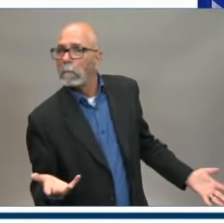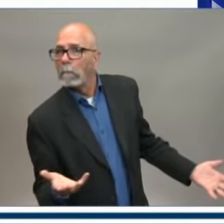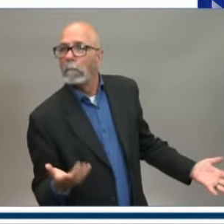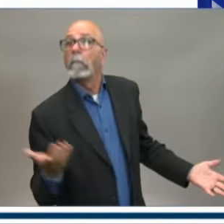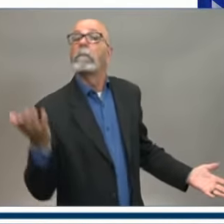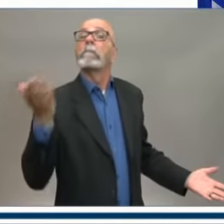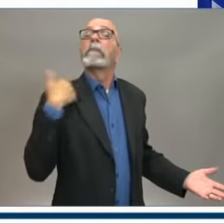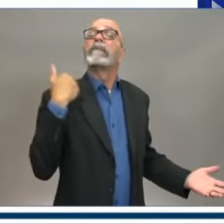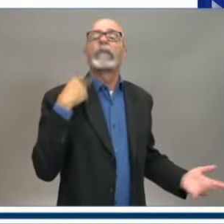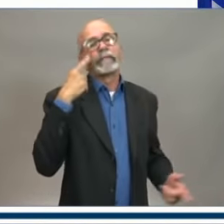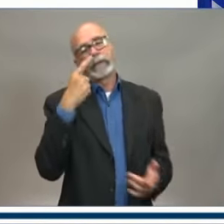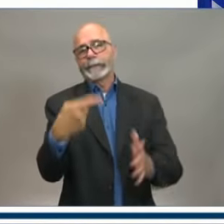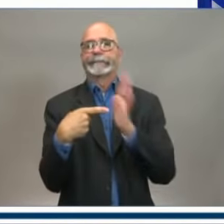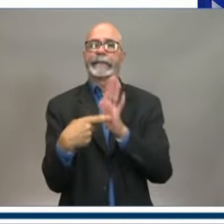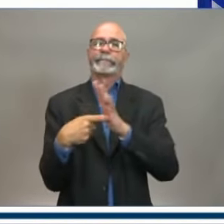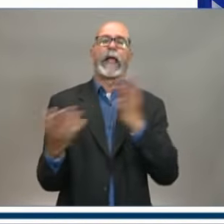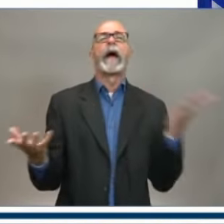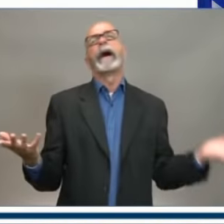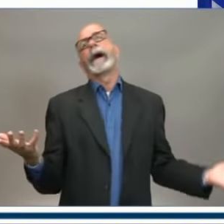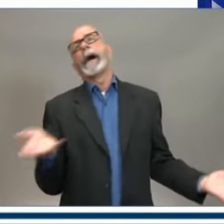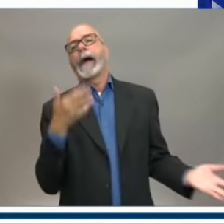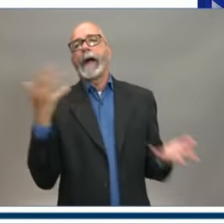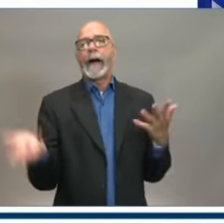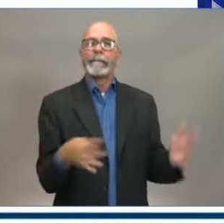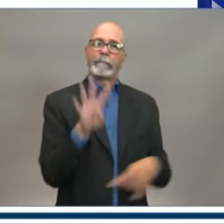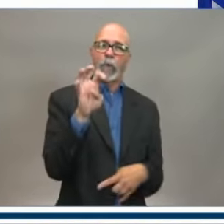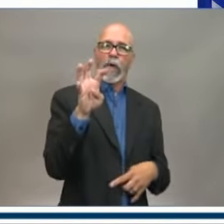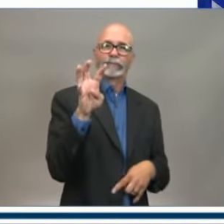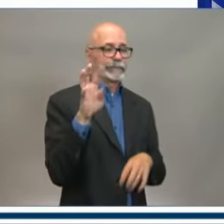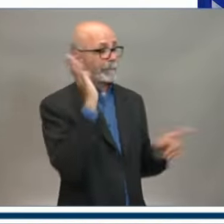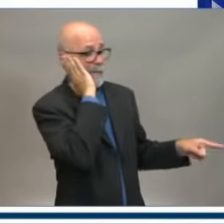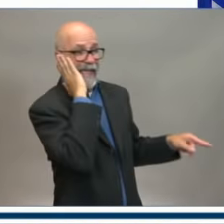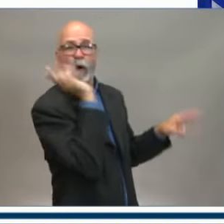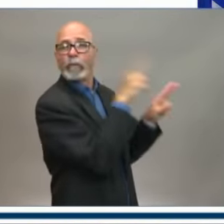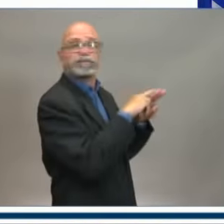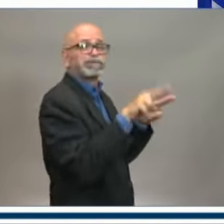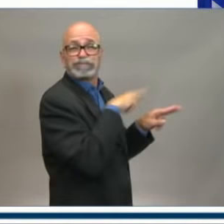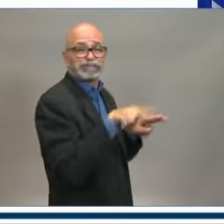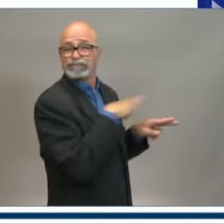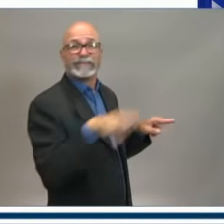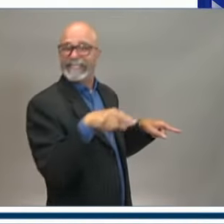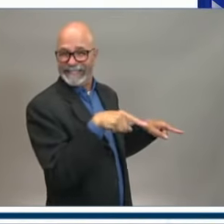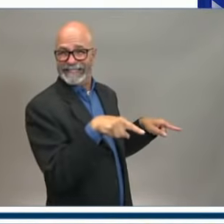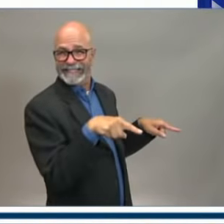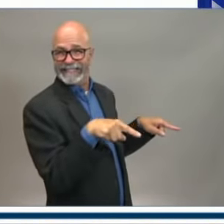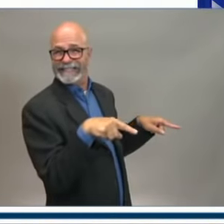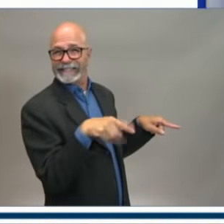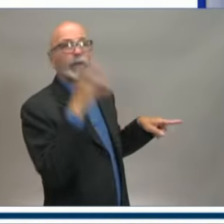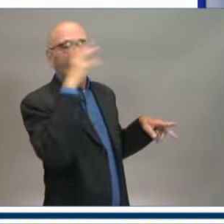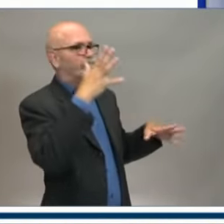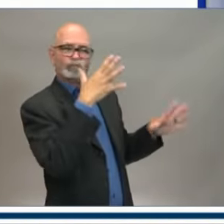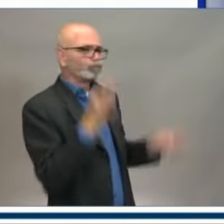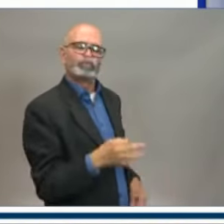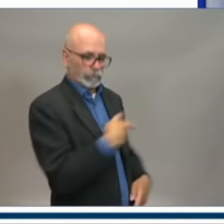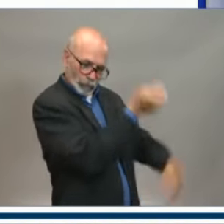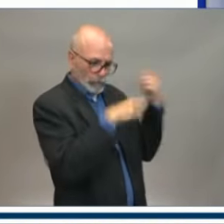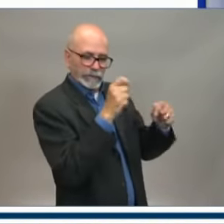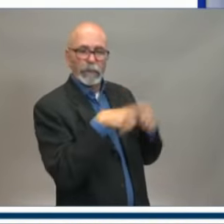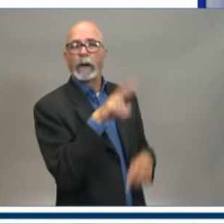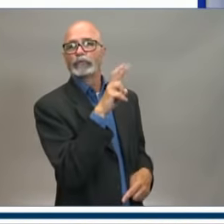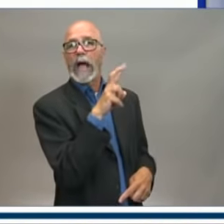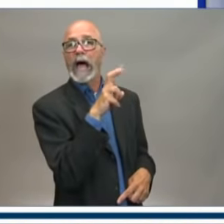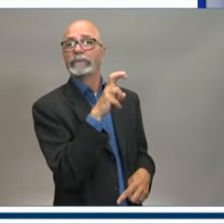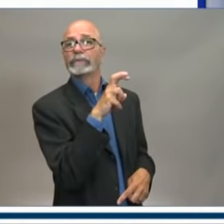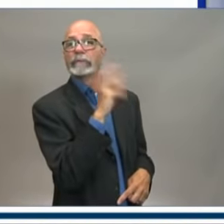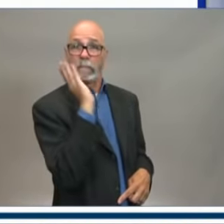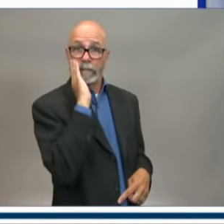250 beds, will its funding decrease, or do you want it to stay the same? Those are conversations that